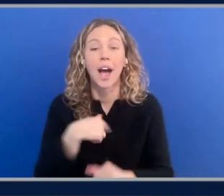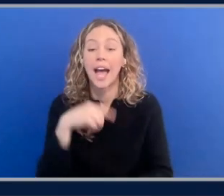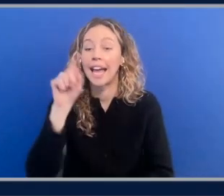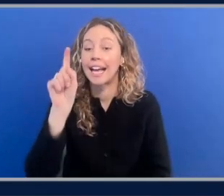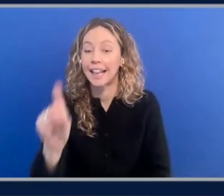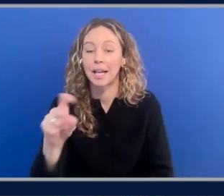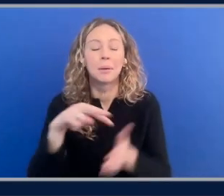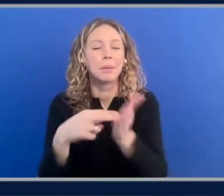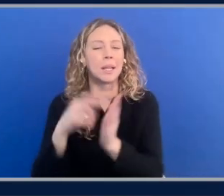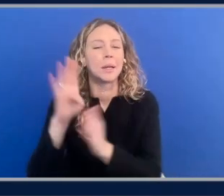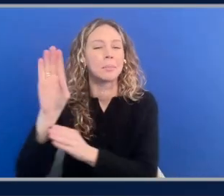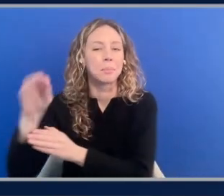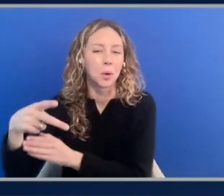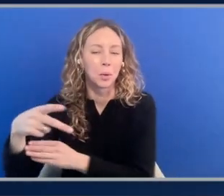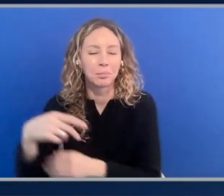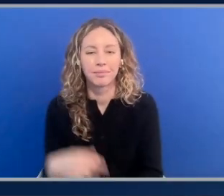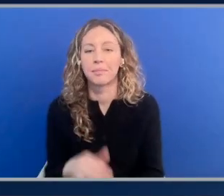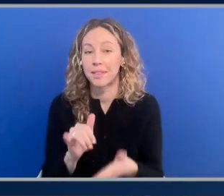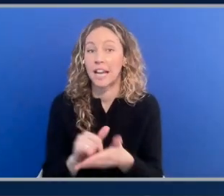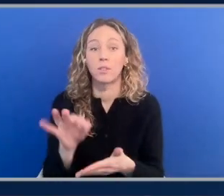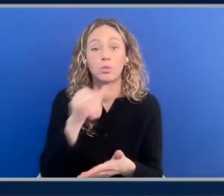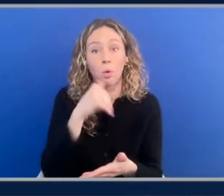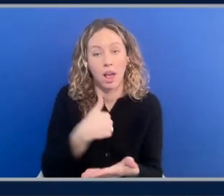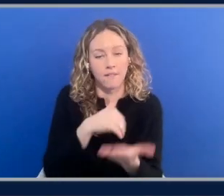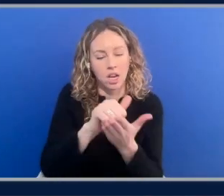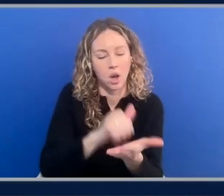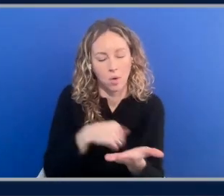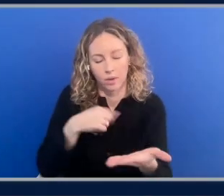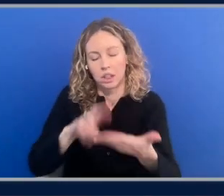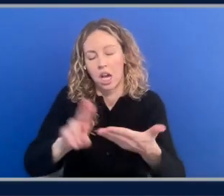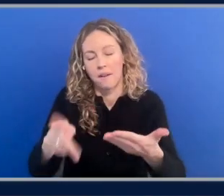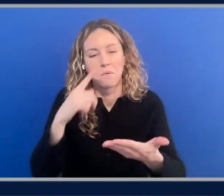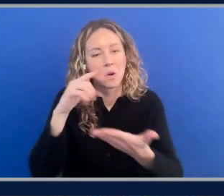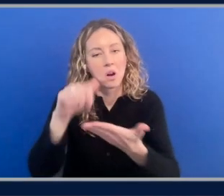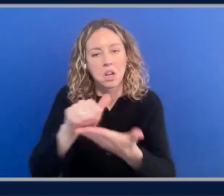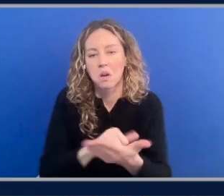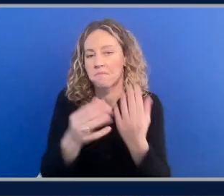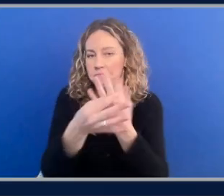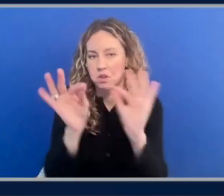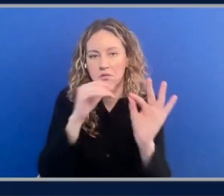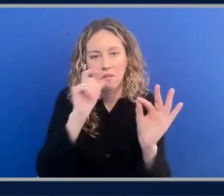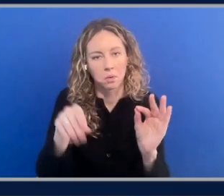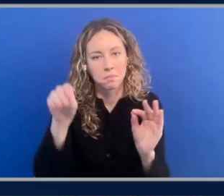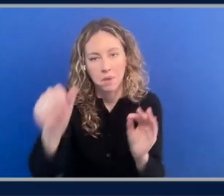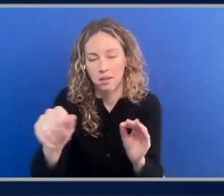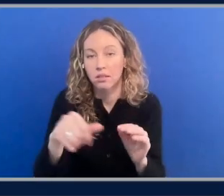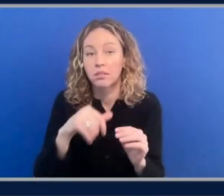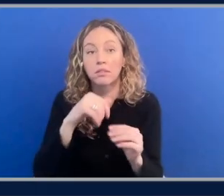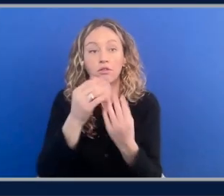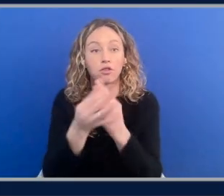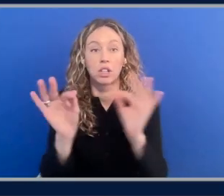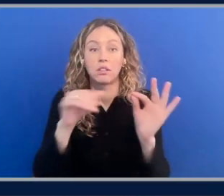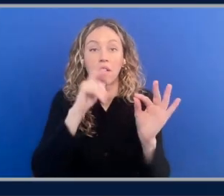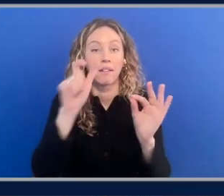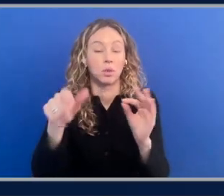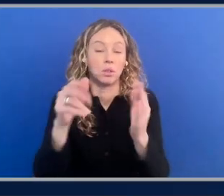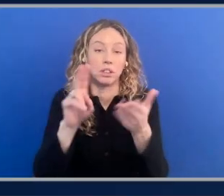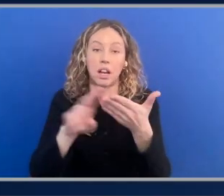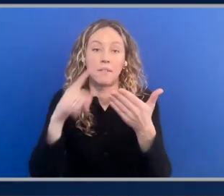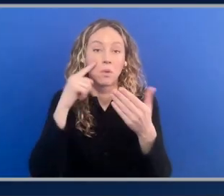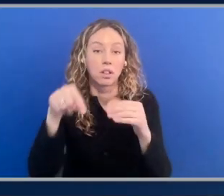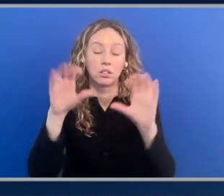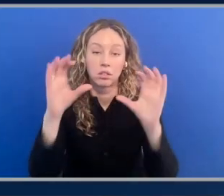like you have to sign in. If you don't have an account, you have to sign up for an account. It doesn't cost anything to sign up for the account. It doesn't cost anything for you to sign up for this course.